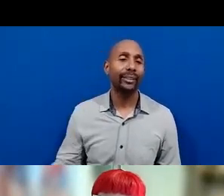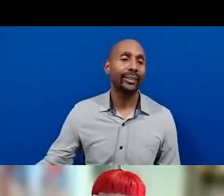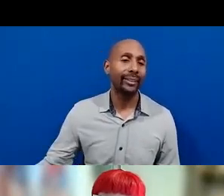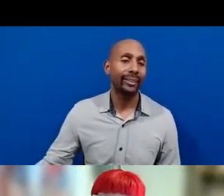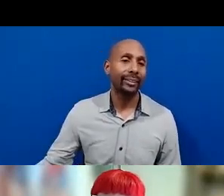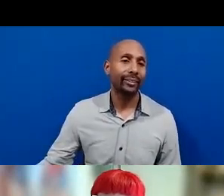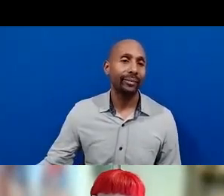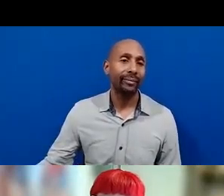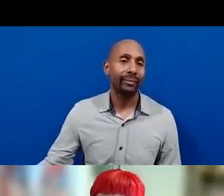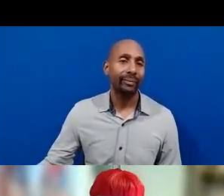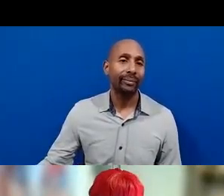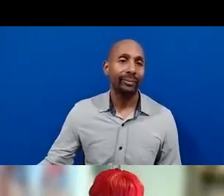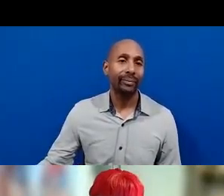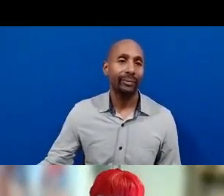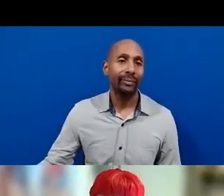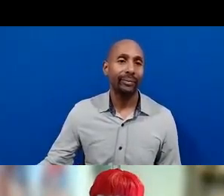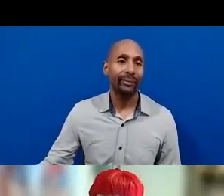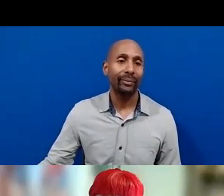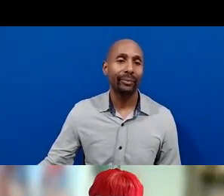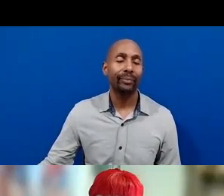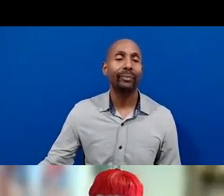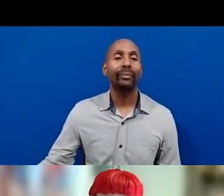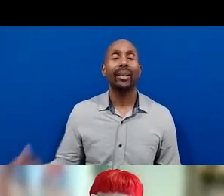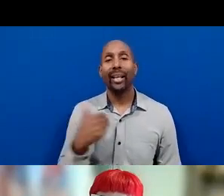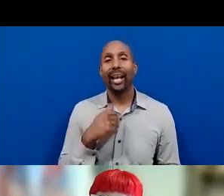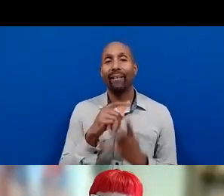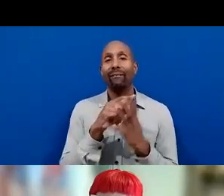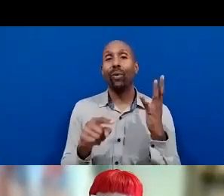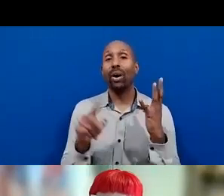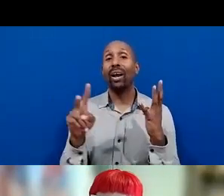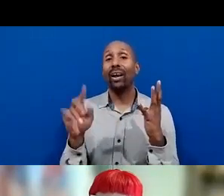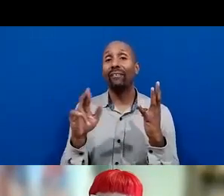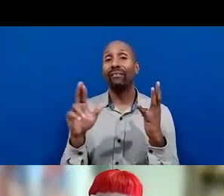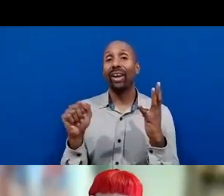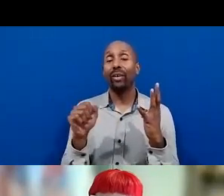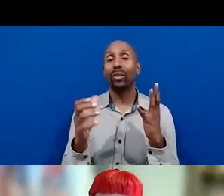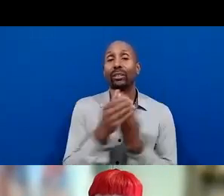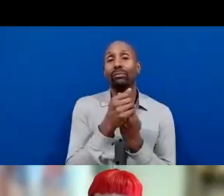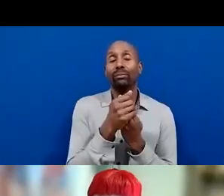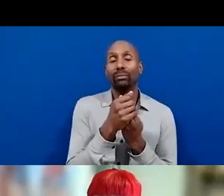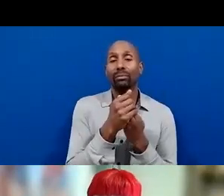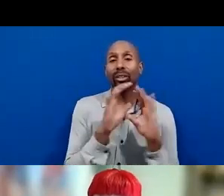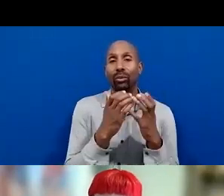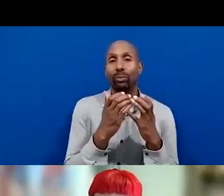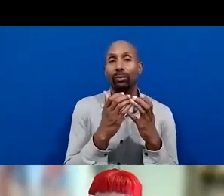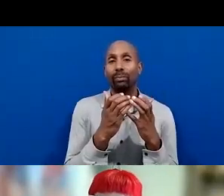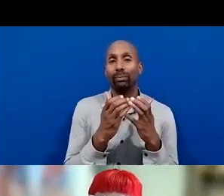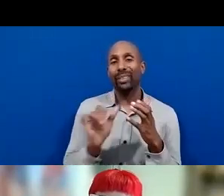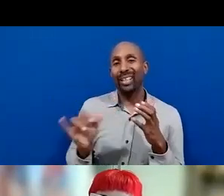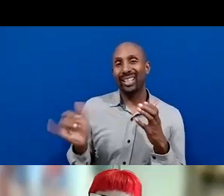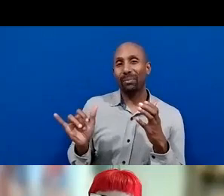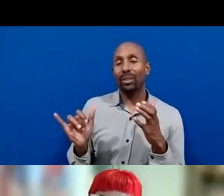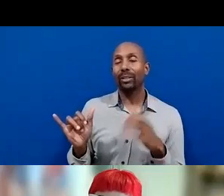a group of viruses. There's 4 of them, and it is similar to smallpox.